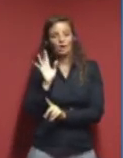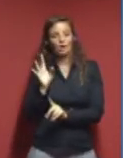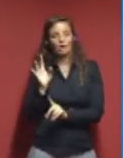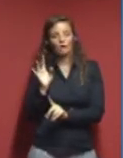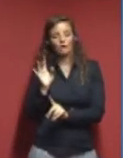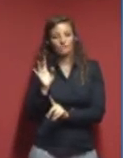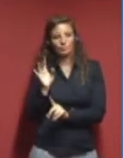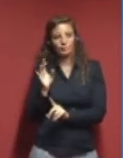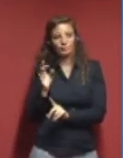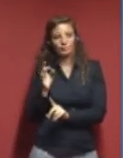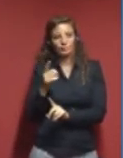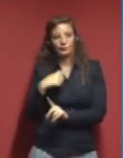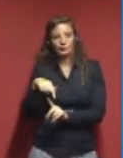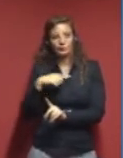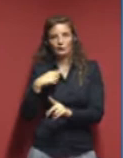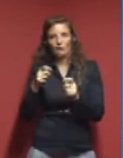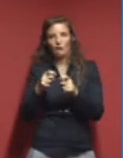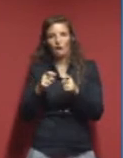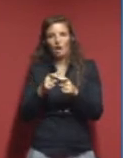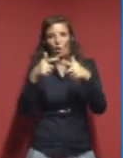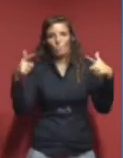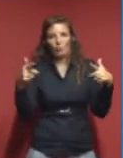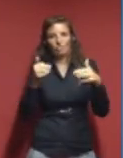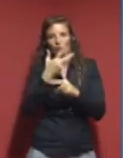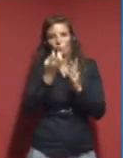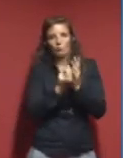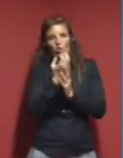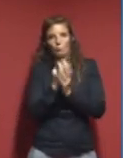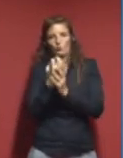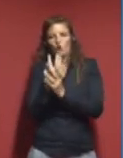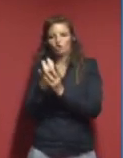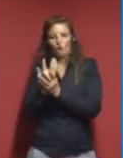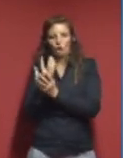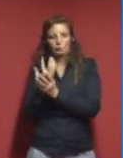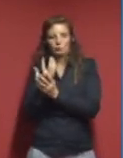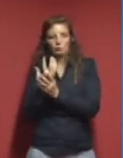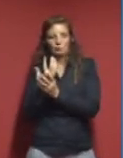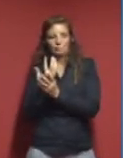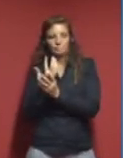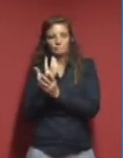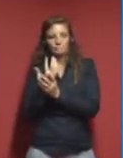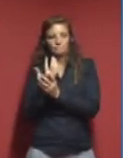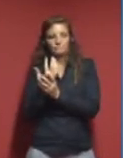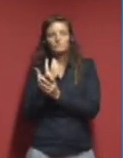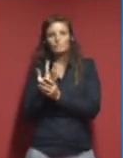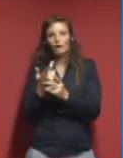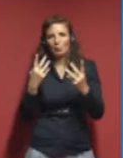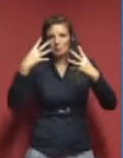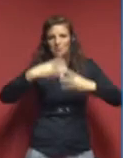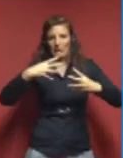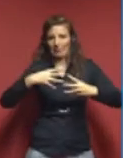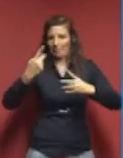We have significantly increased the number of people in laser protection goggles watching lasers. We have